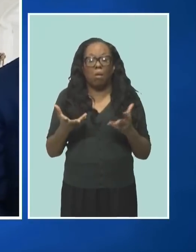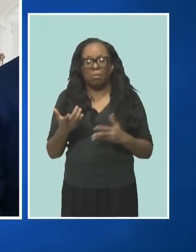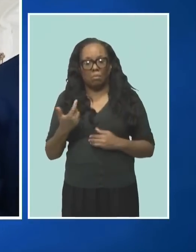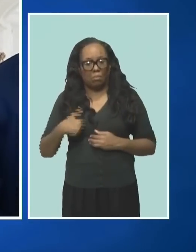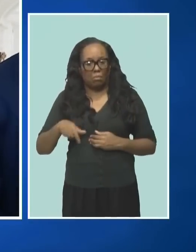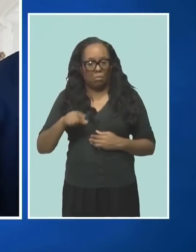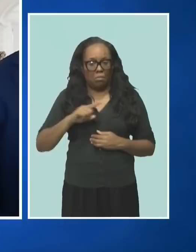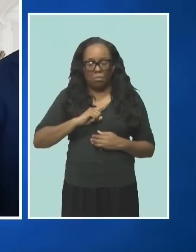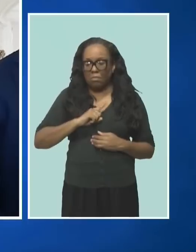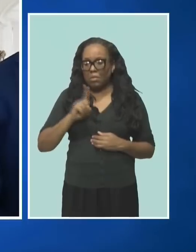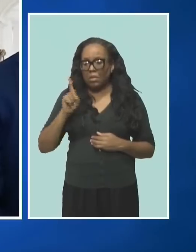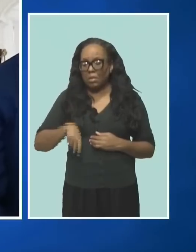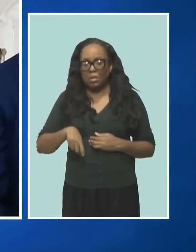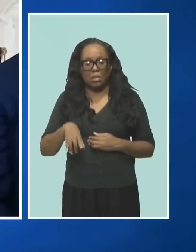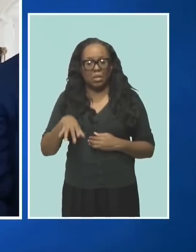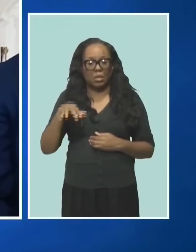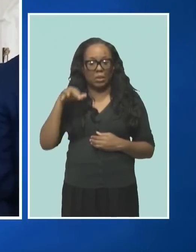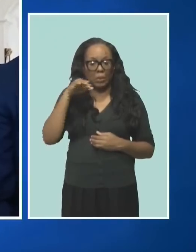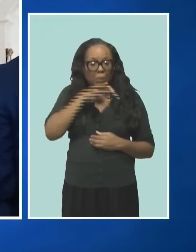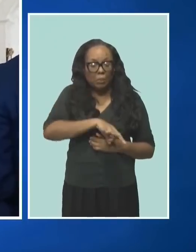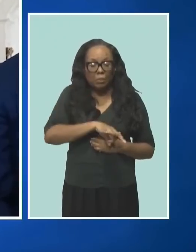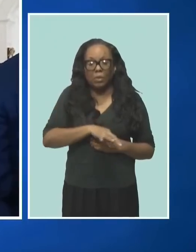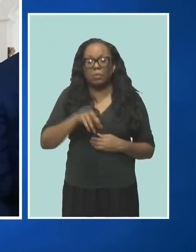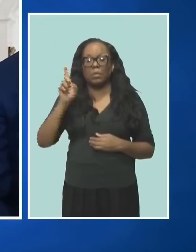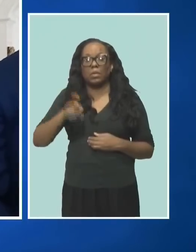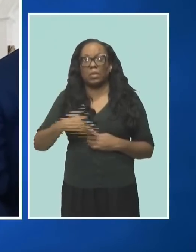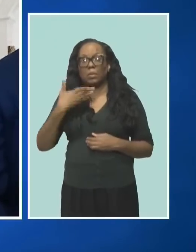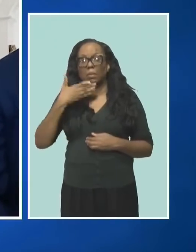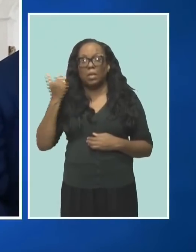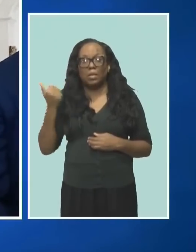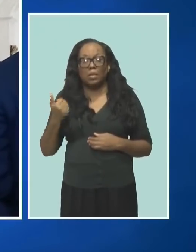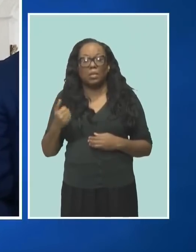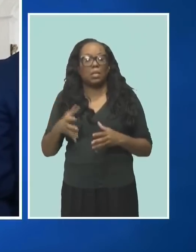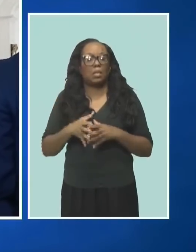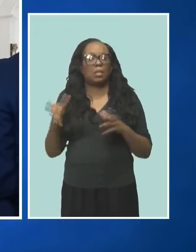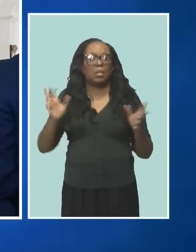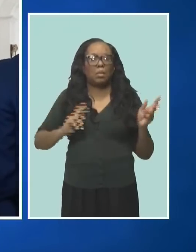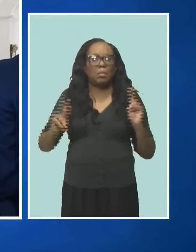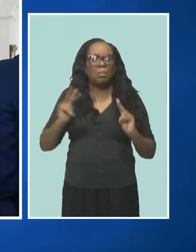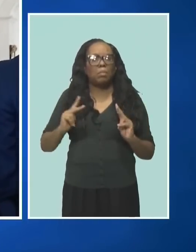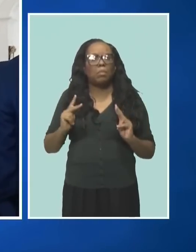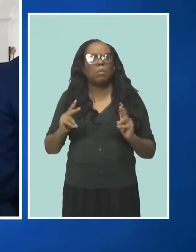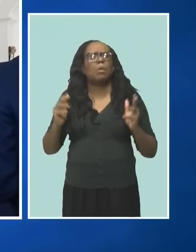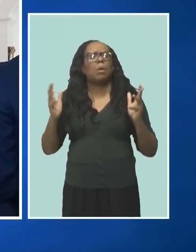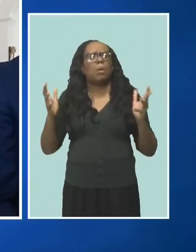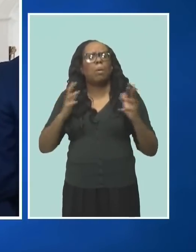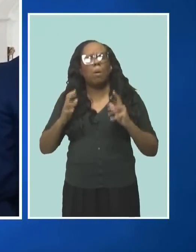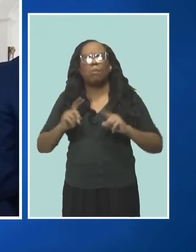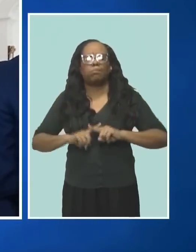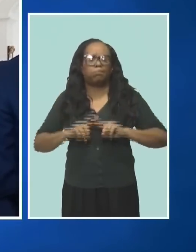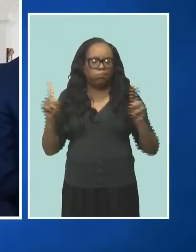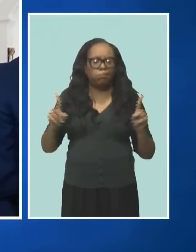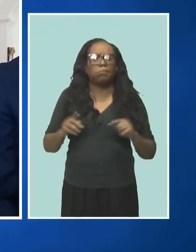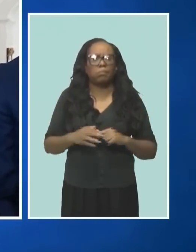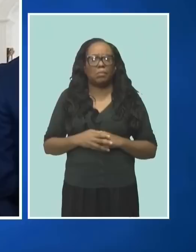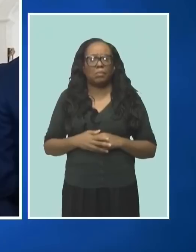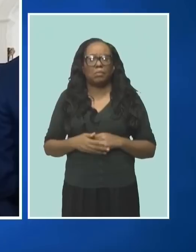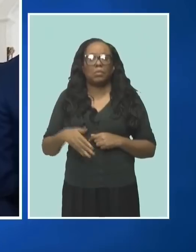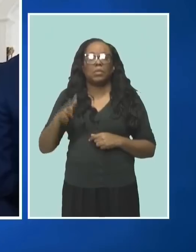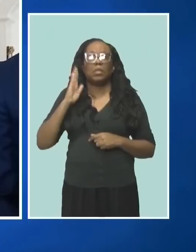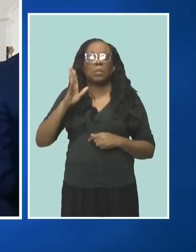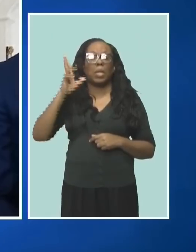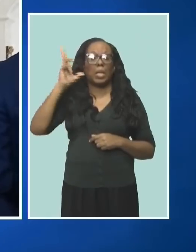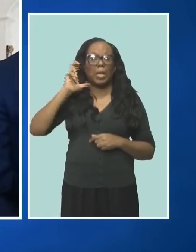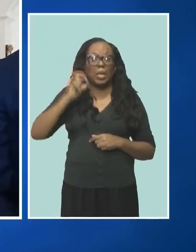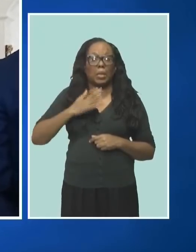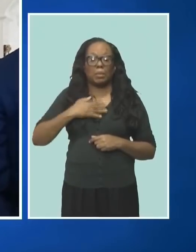get the benefit of this country. And you hear a number of persons crying out. I'm a spokesperson for health, so you'll definitely hear my voice